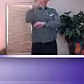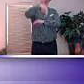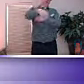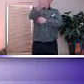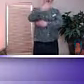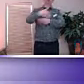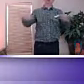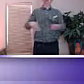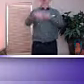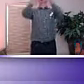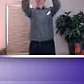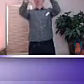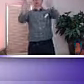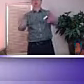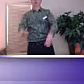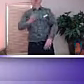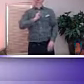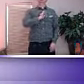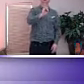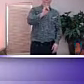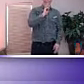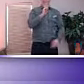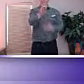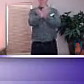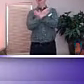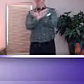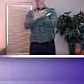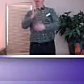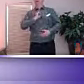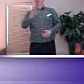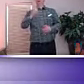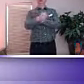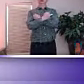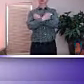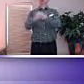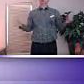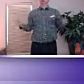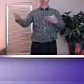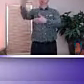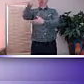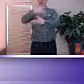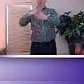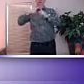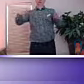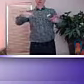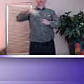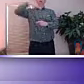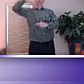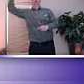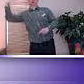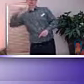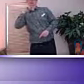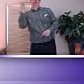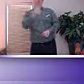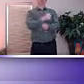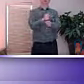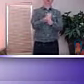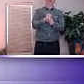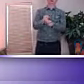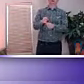my greatness. I am loved. I relax into the infinite that created